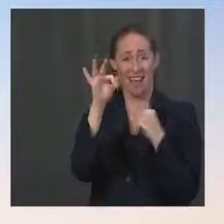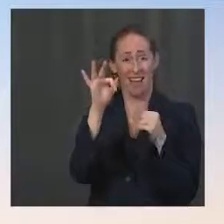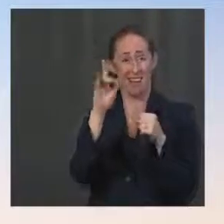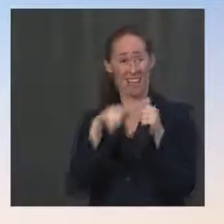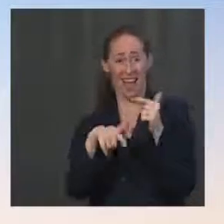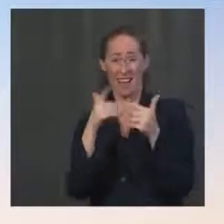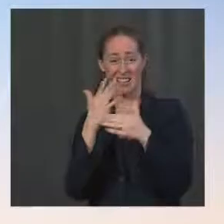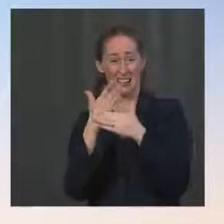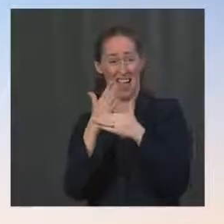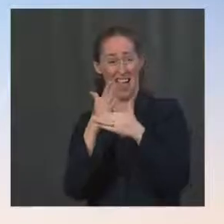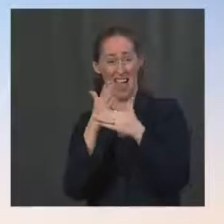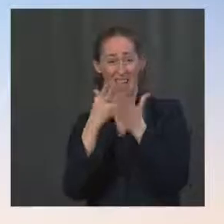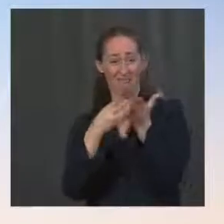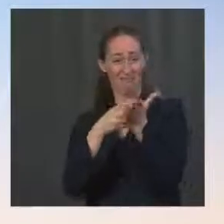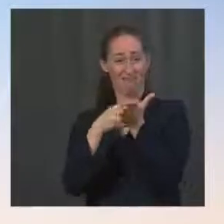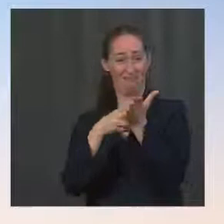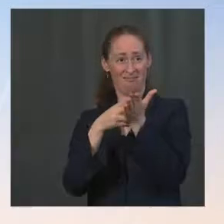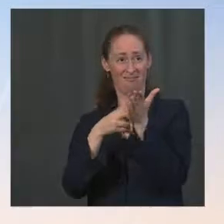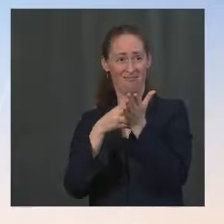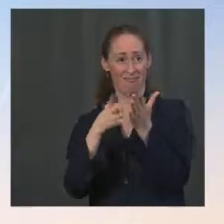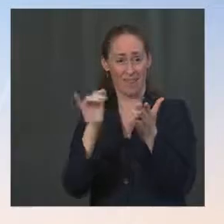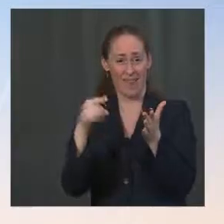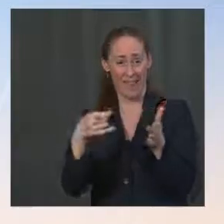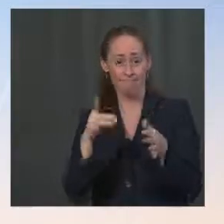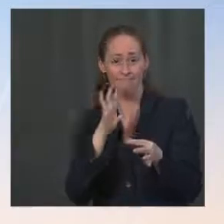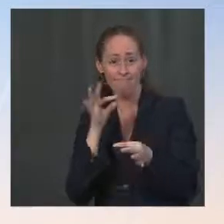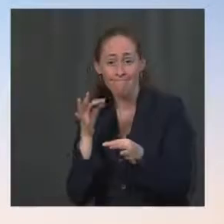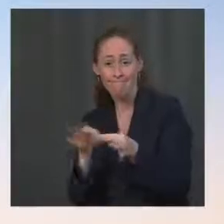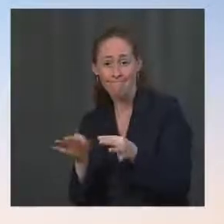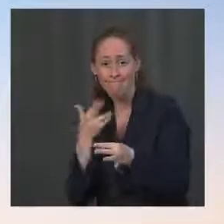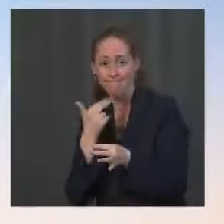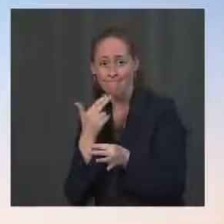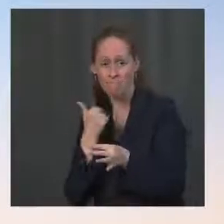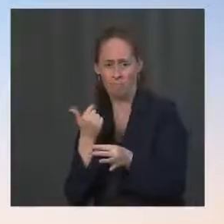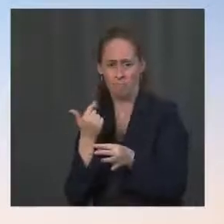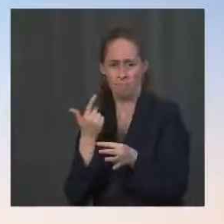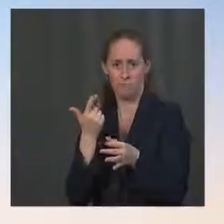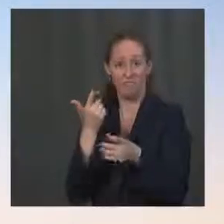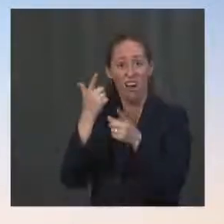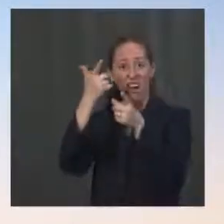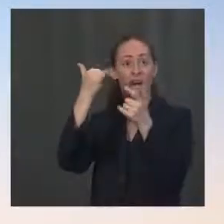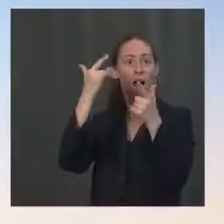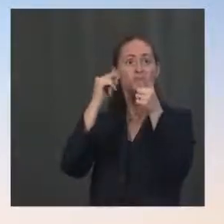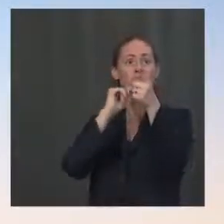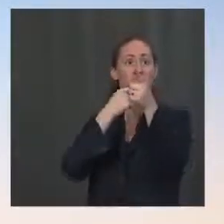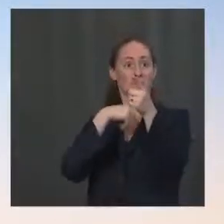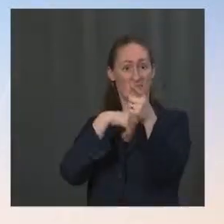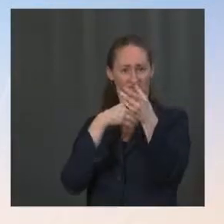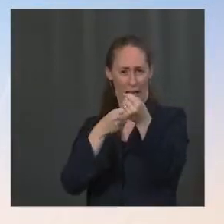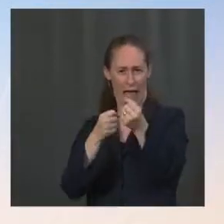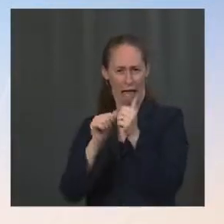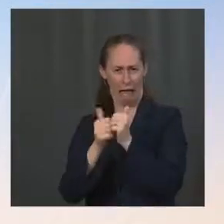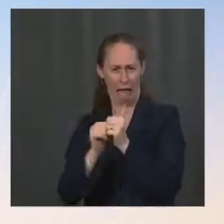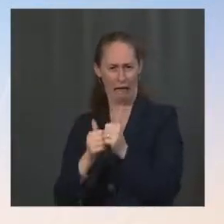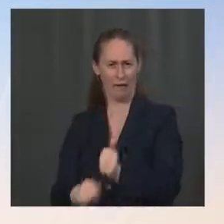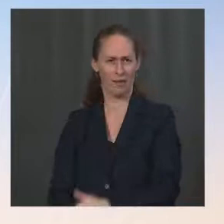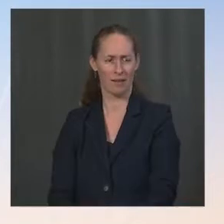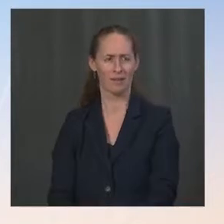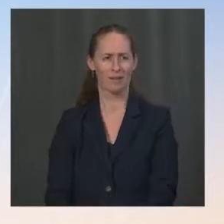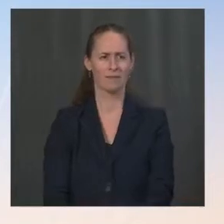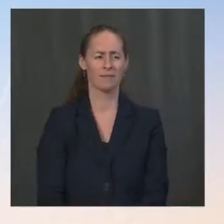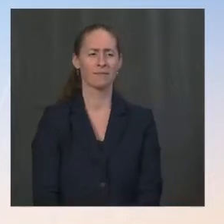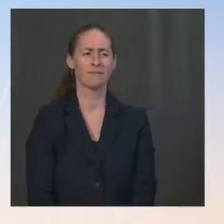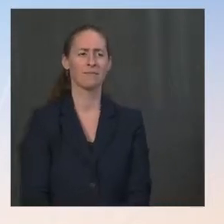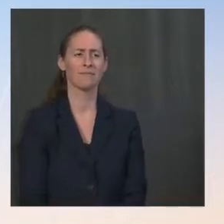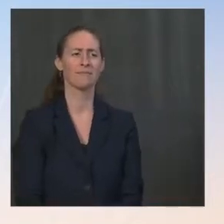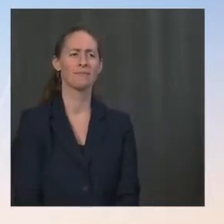have faith in the administration's account for larger issues like Afghanistan? I know you do keep the dog in the news in the briefing room, so thank you for